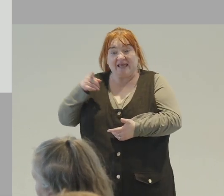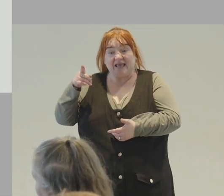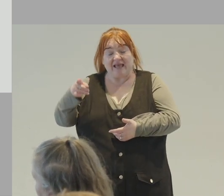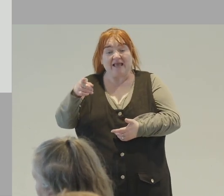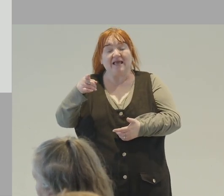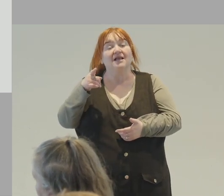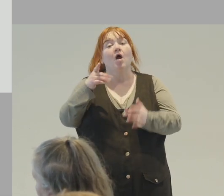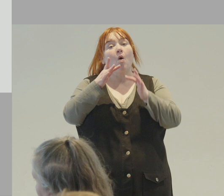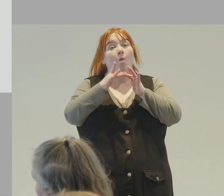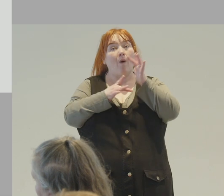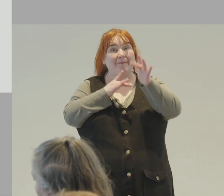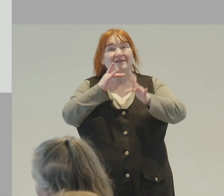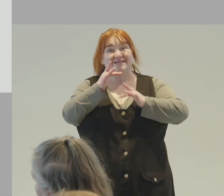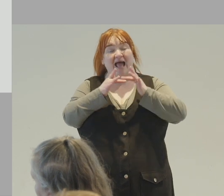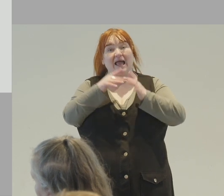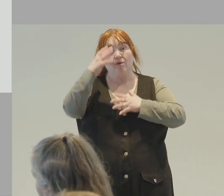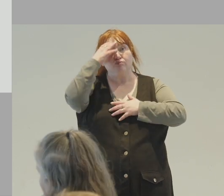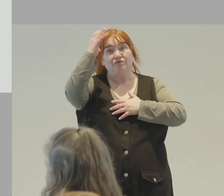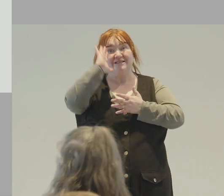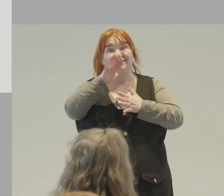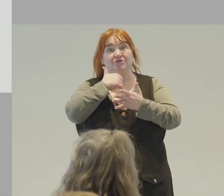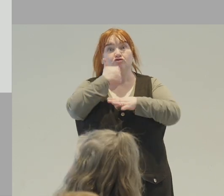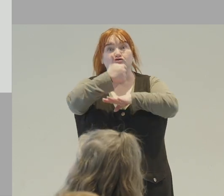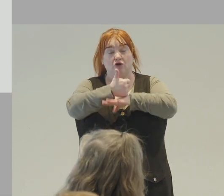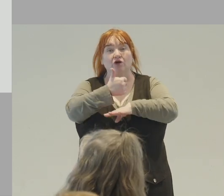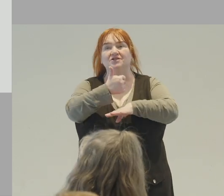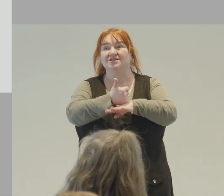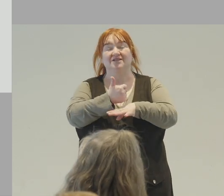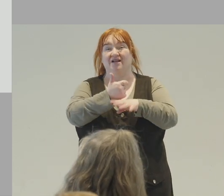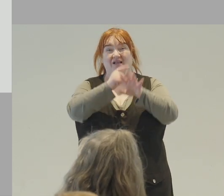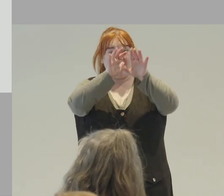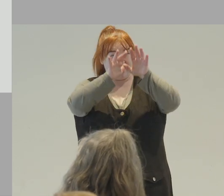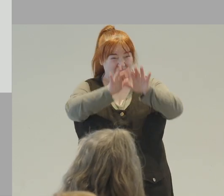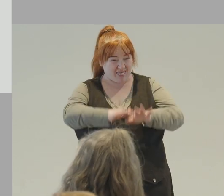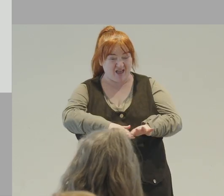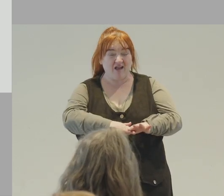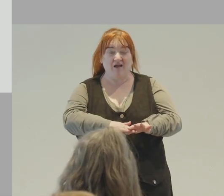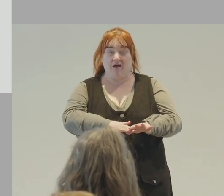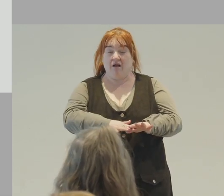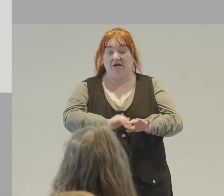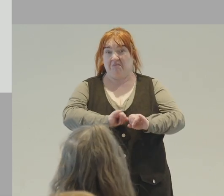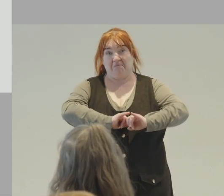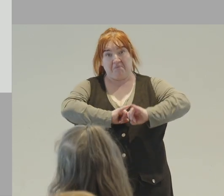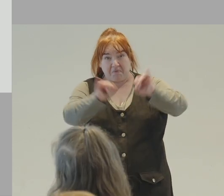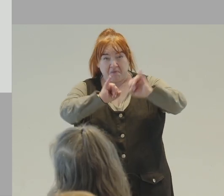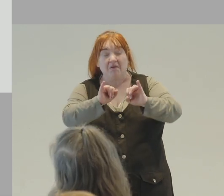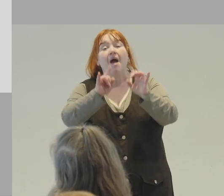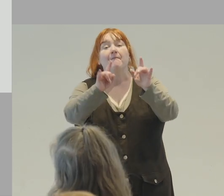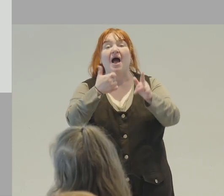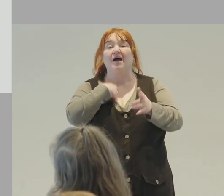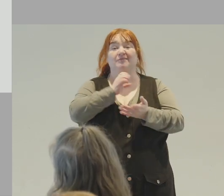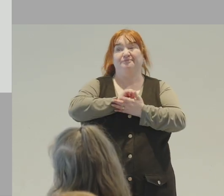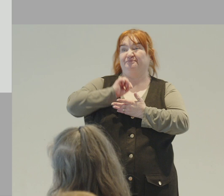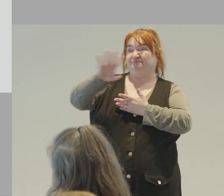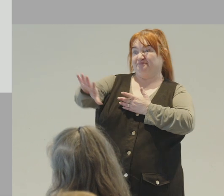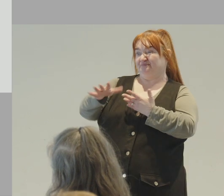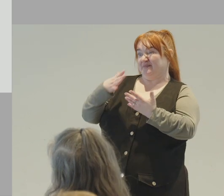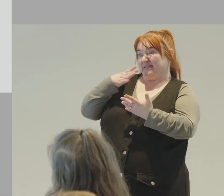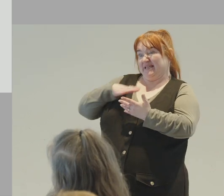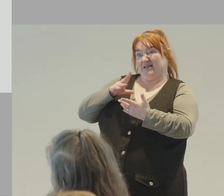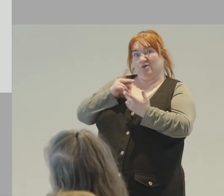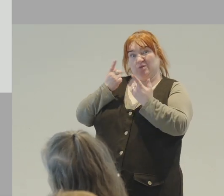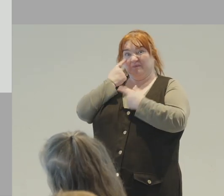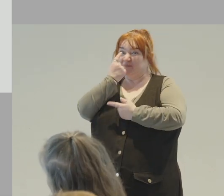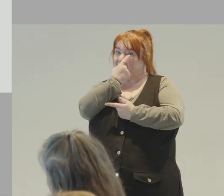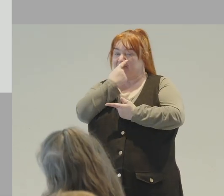worst business plan that anyone has ever made in their lives, but they just need to see that there's some kind of business plan that means that this is a real job and that, you know,